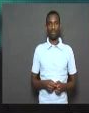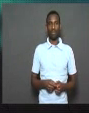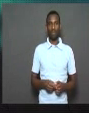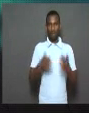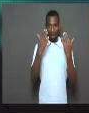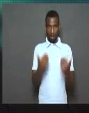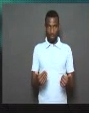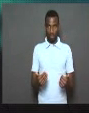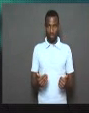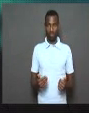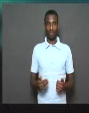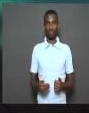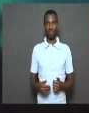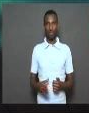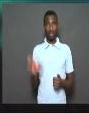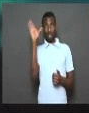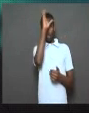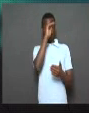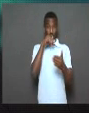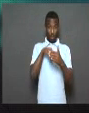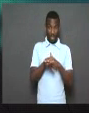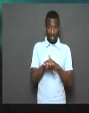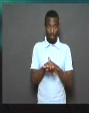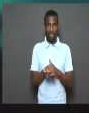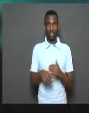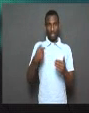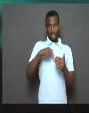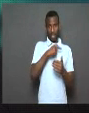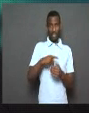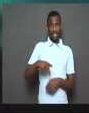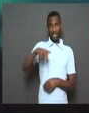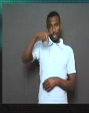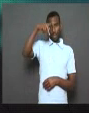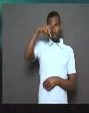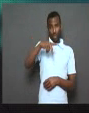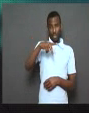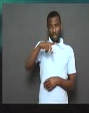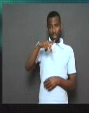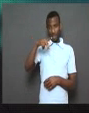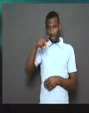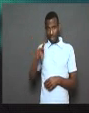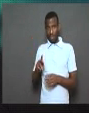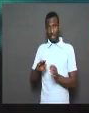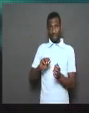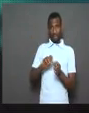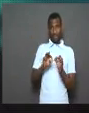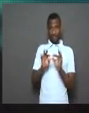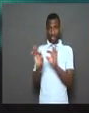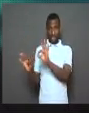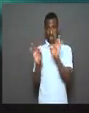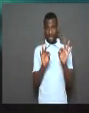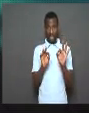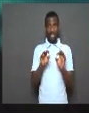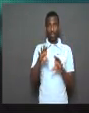into consideration, we must replace the P subscripts with